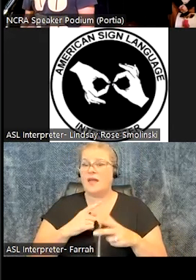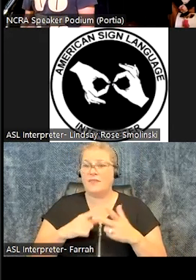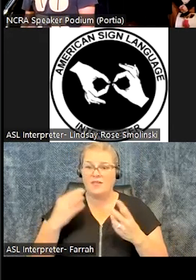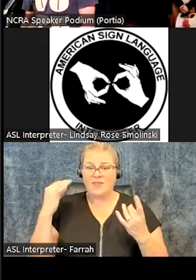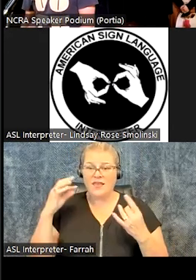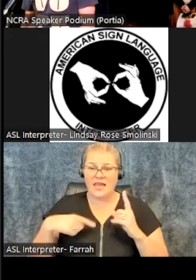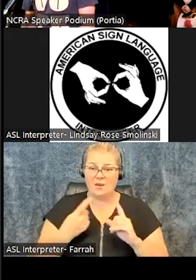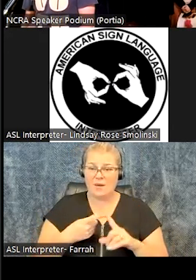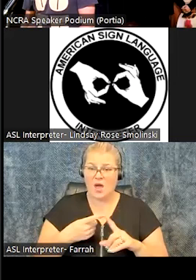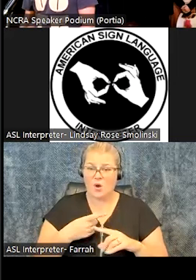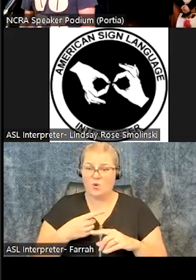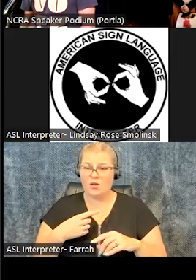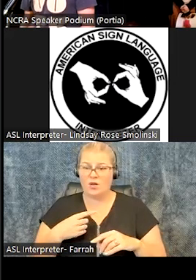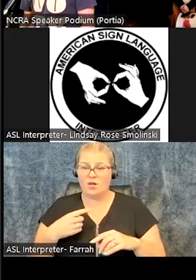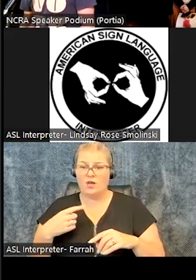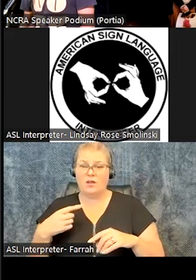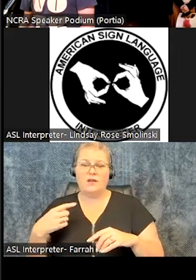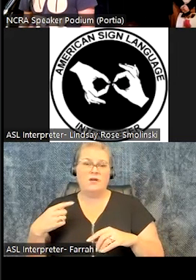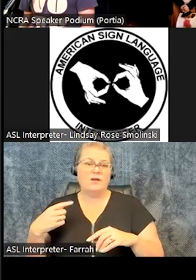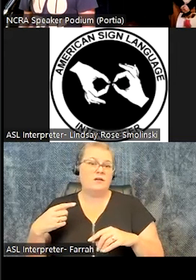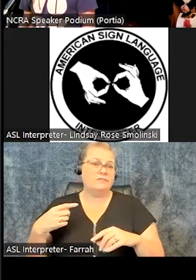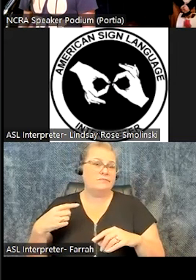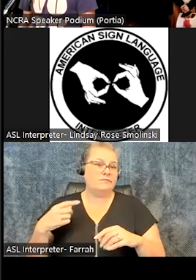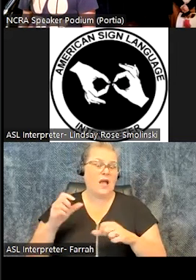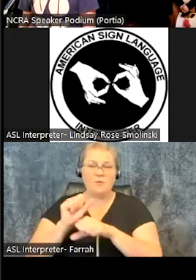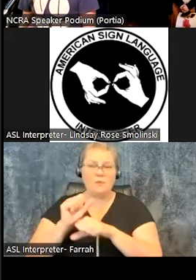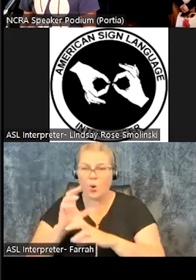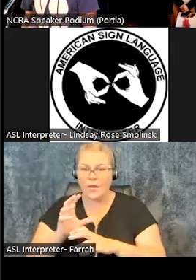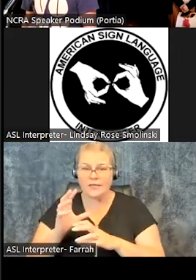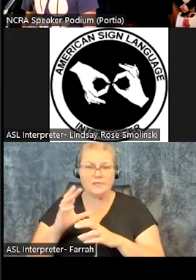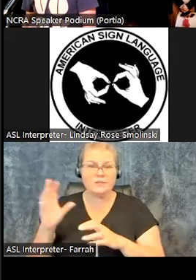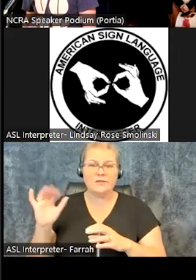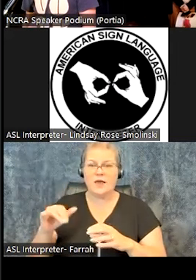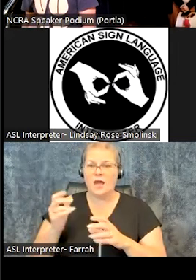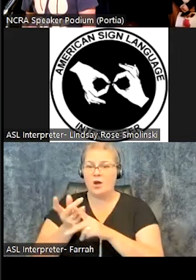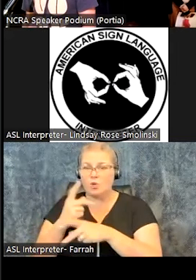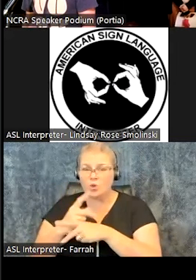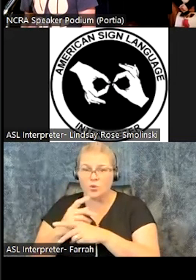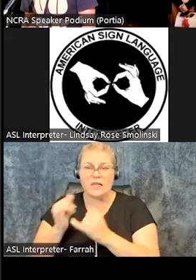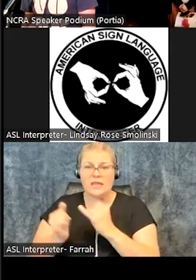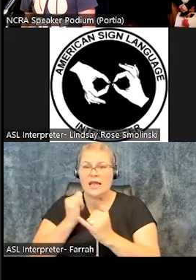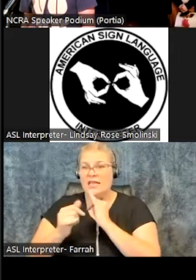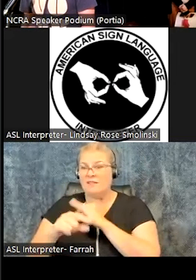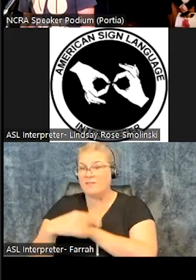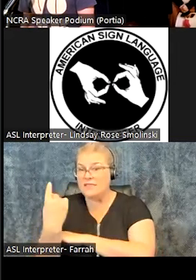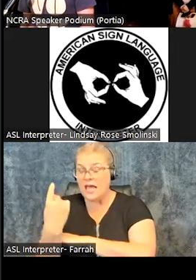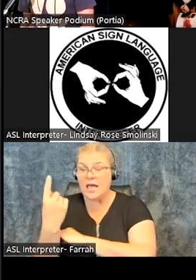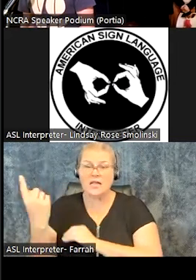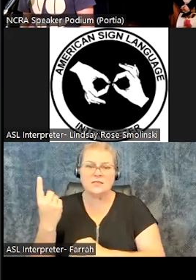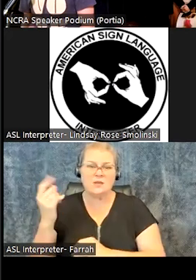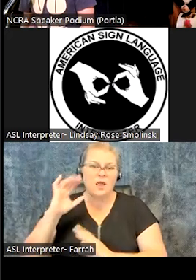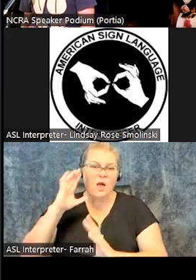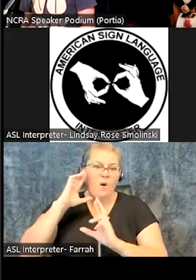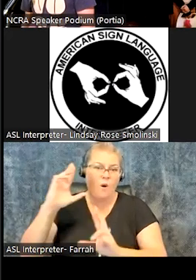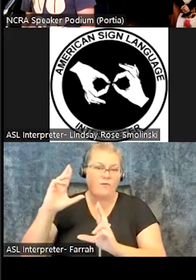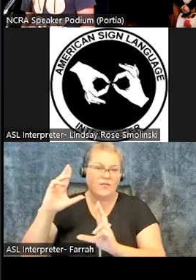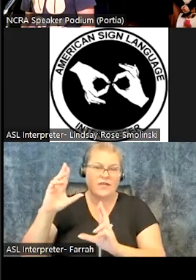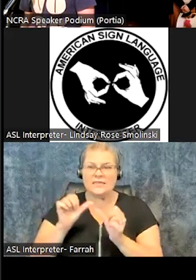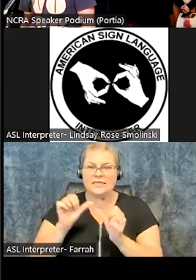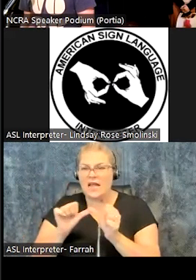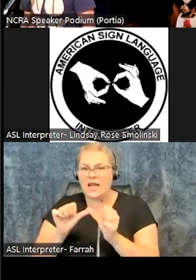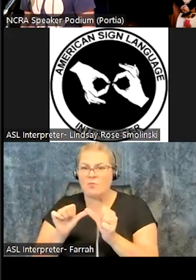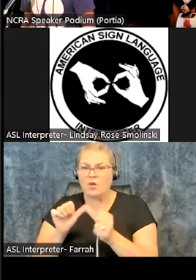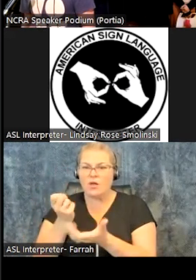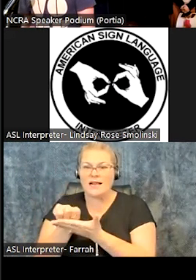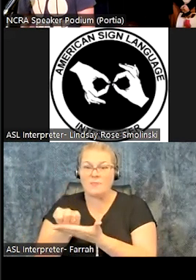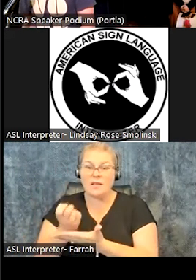in our employees and also the employees of people that produce. And at the end of the day, something that hopefully is sustainable economically, because a